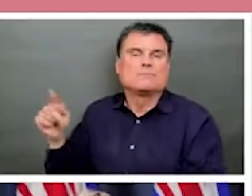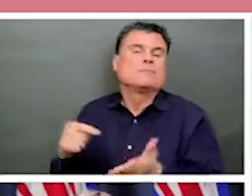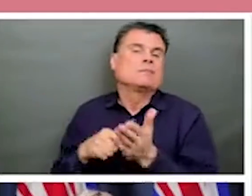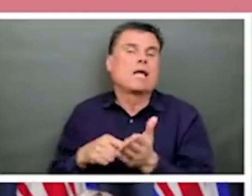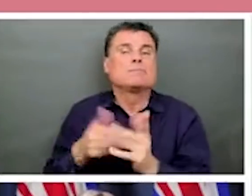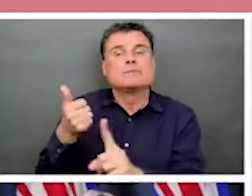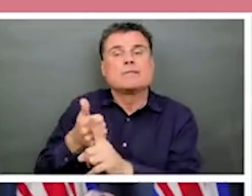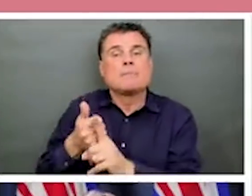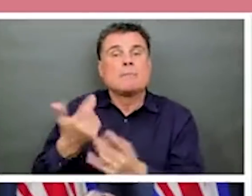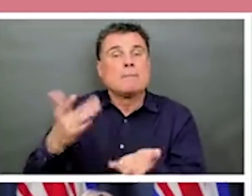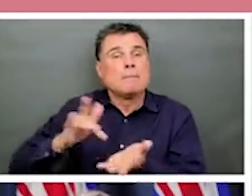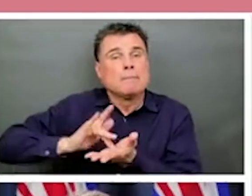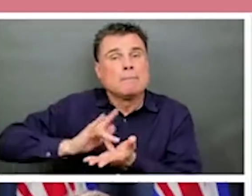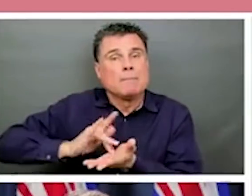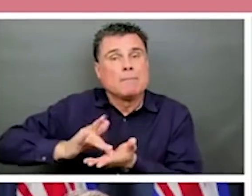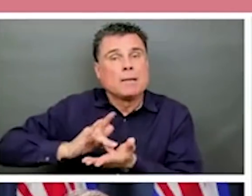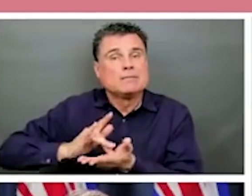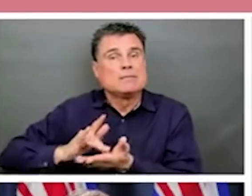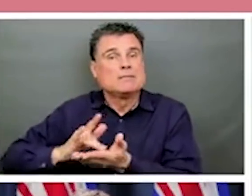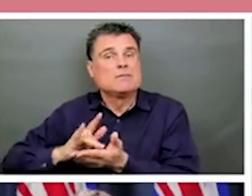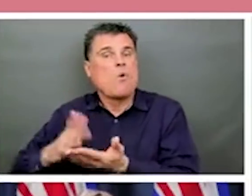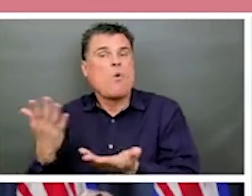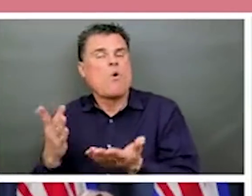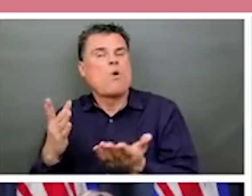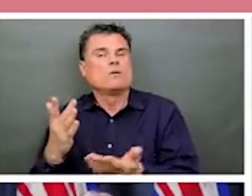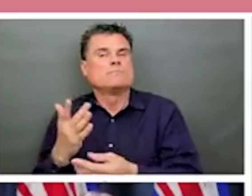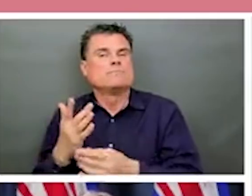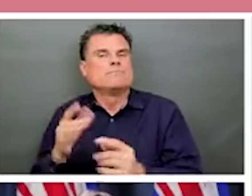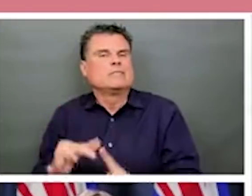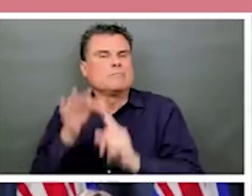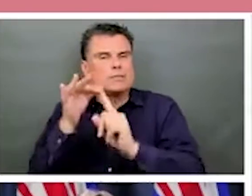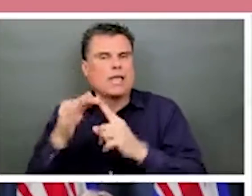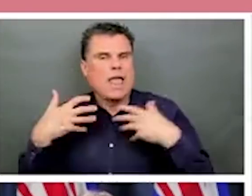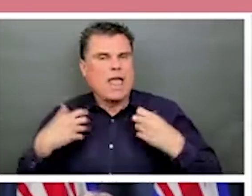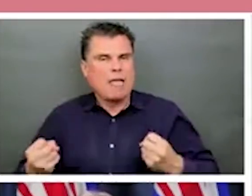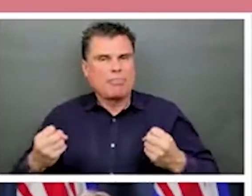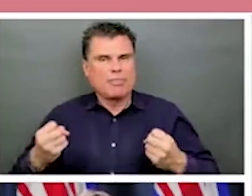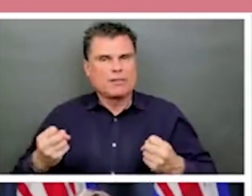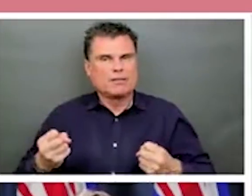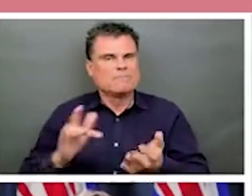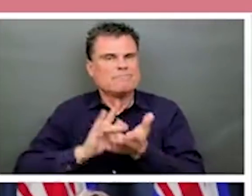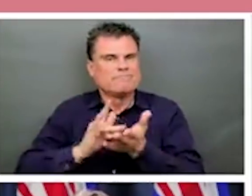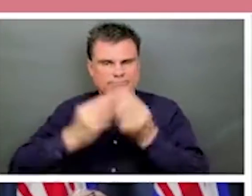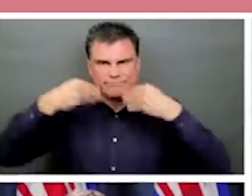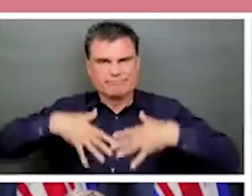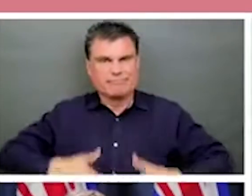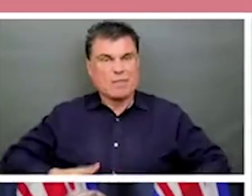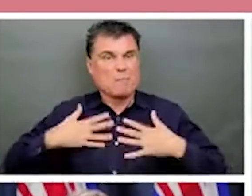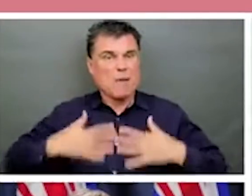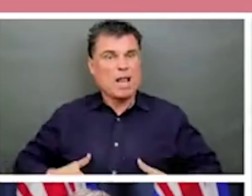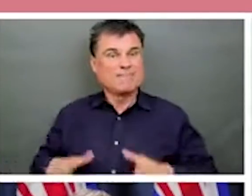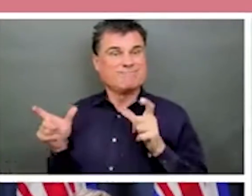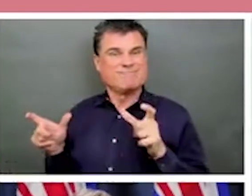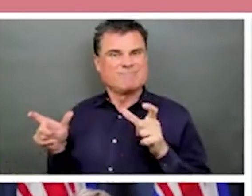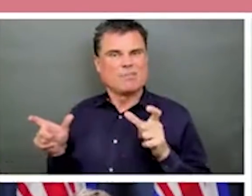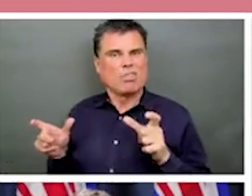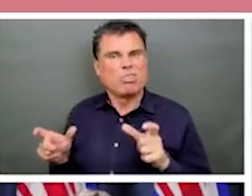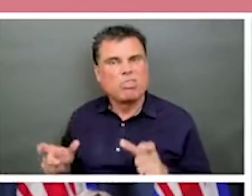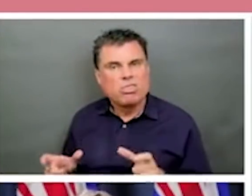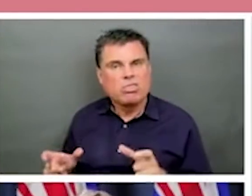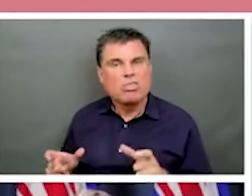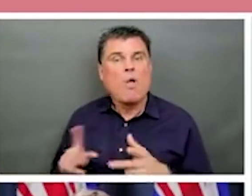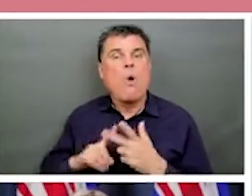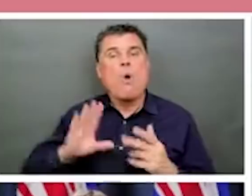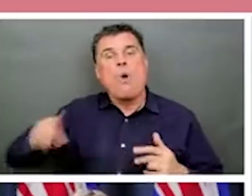very powerful immunosuppressants, organ transplant recipients who are still on immunosuppressants,